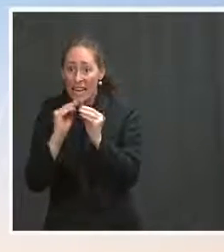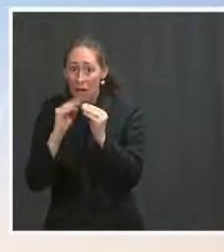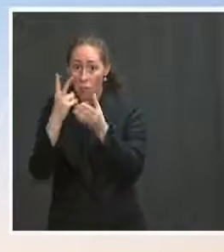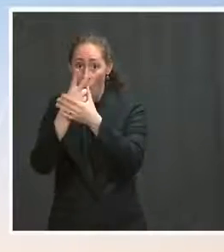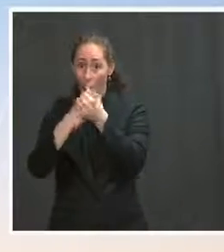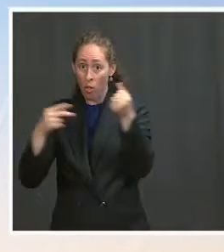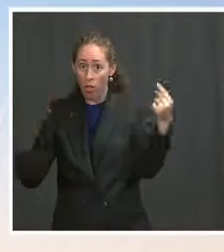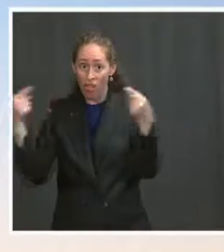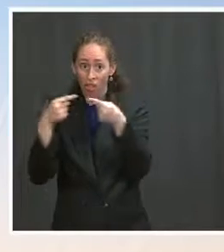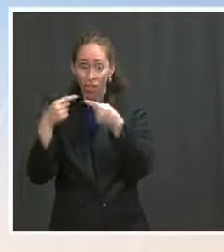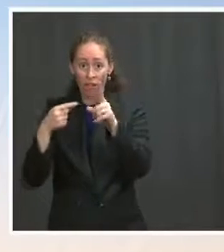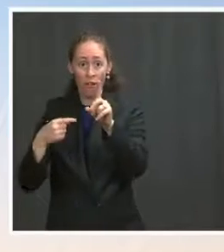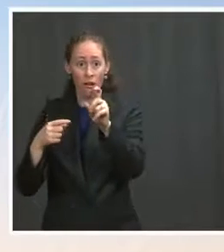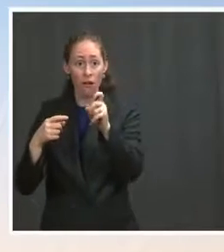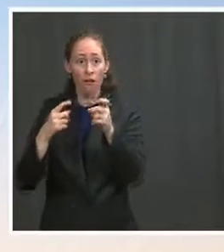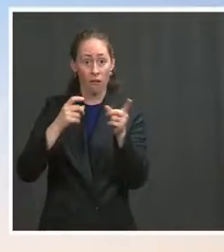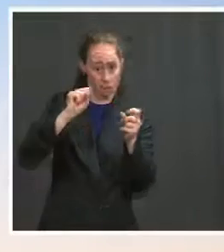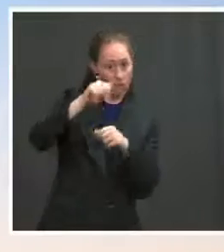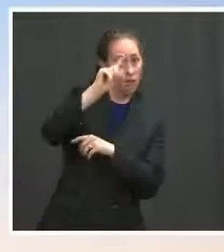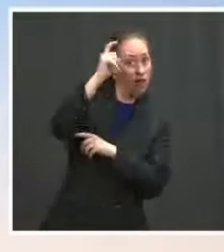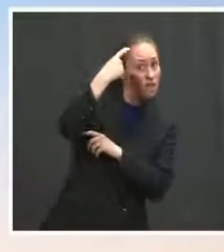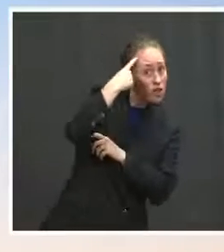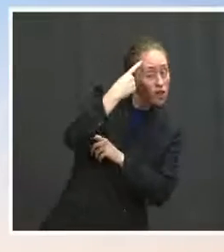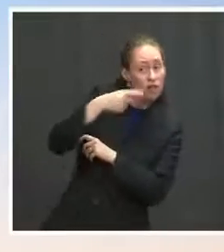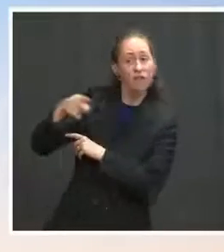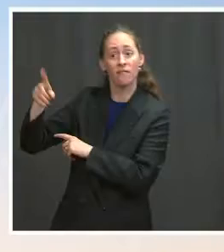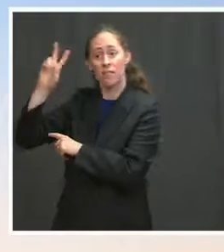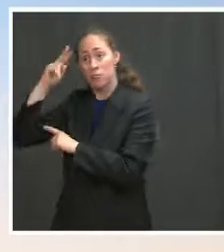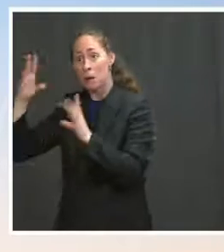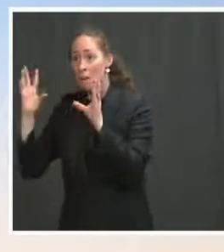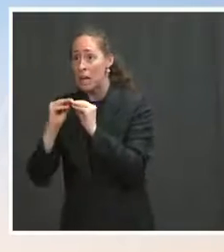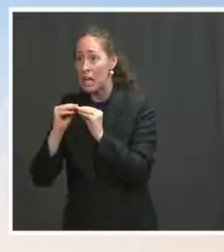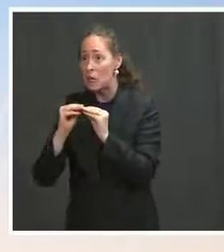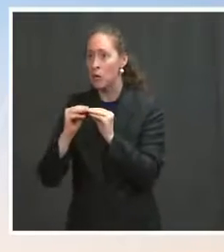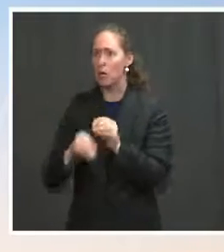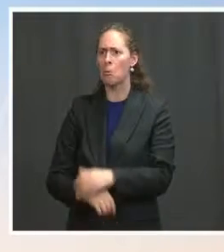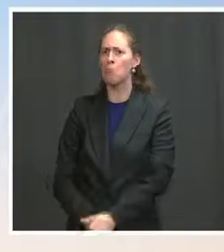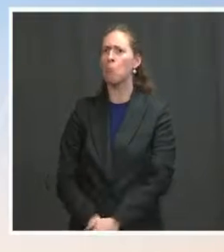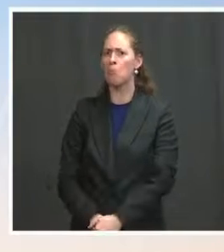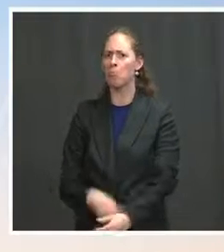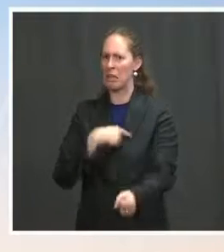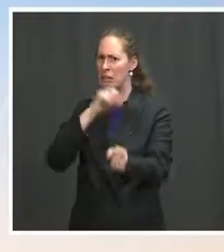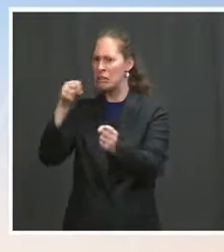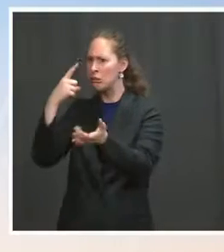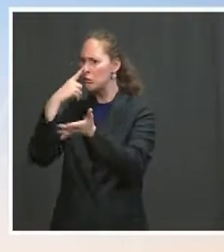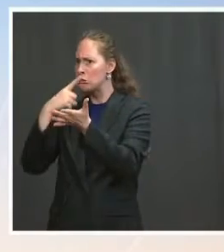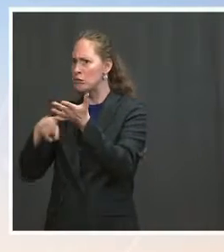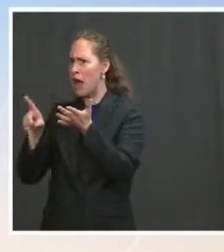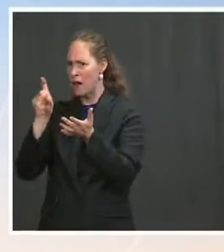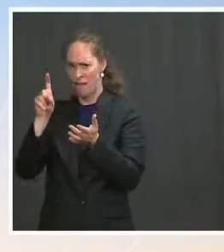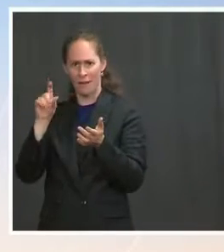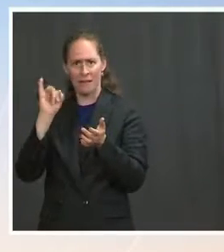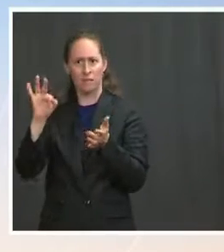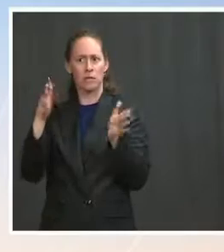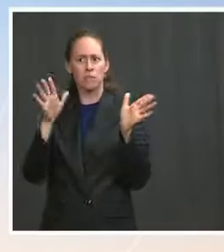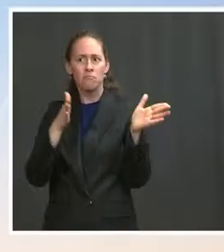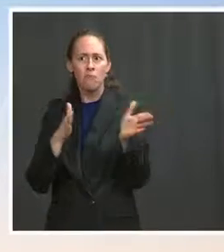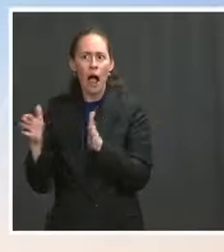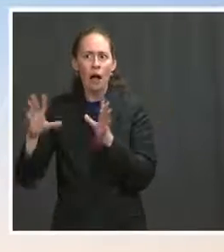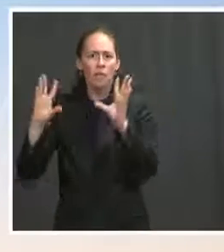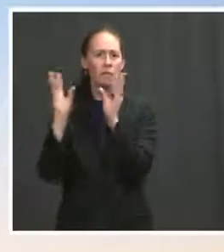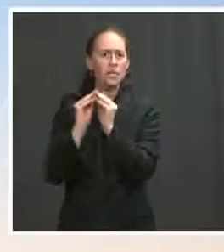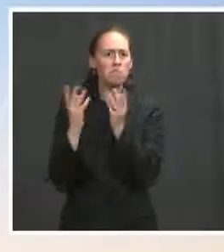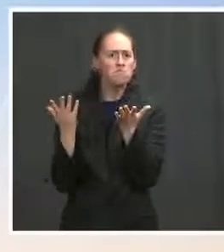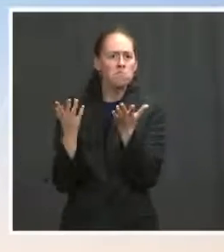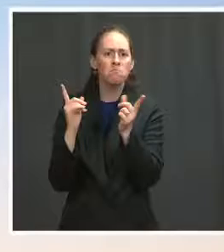governor. I am happy to check with them and see if there was, or if that was ever a part of the plans, and I'll get back to you on that. To his criticism